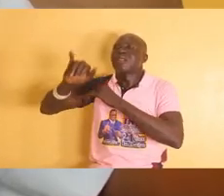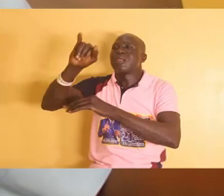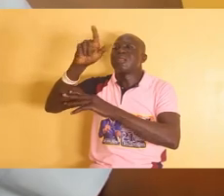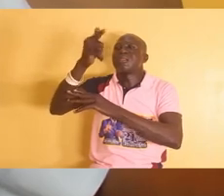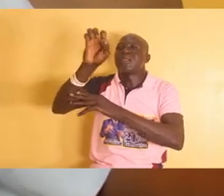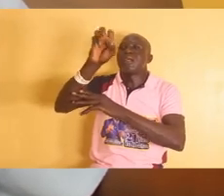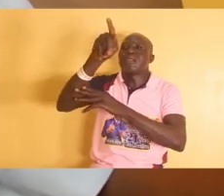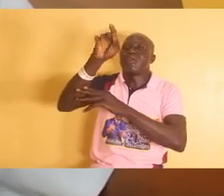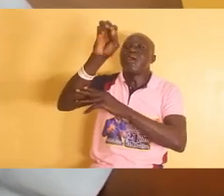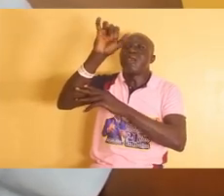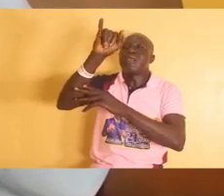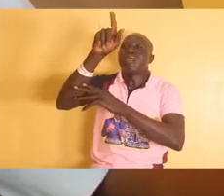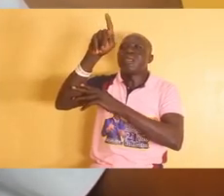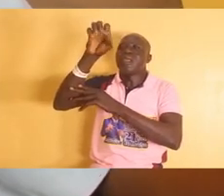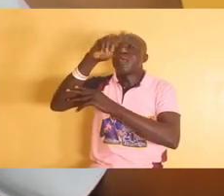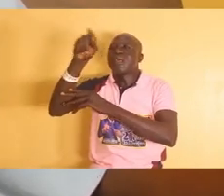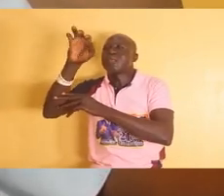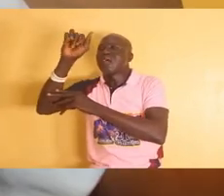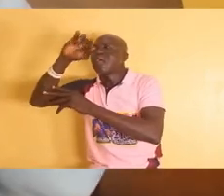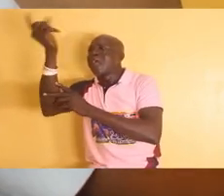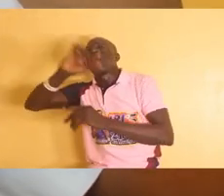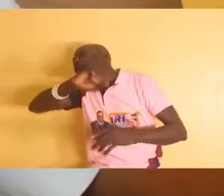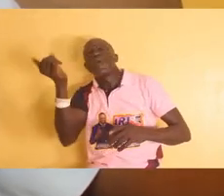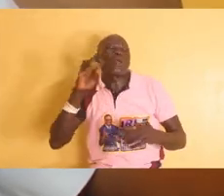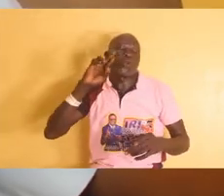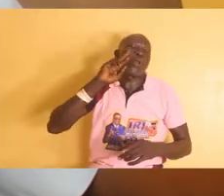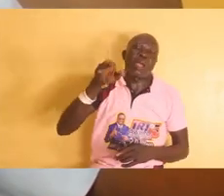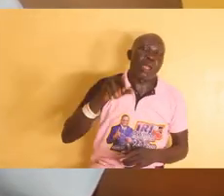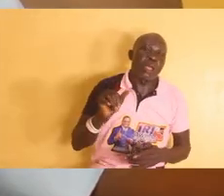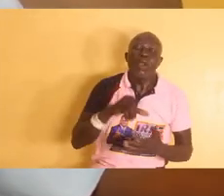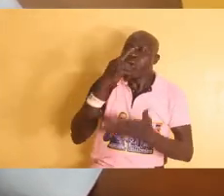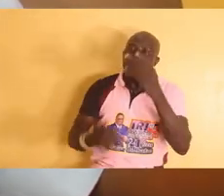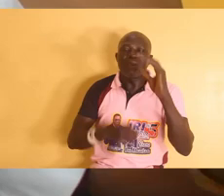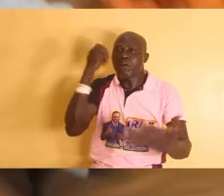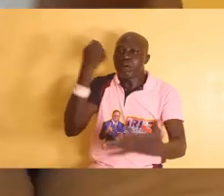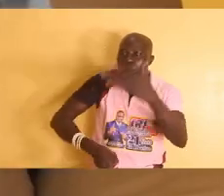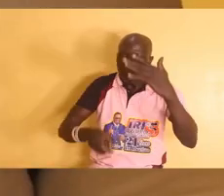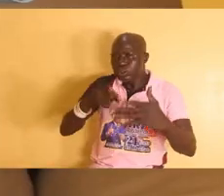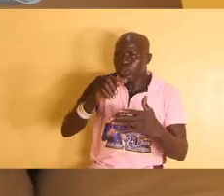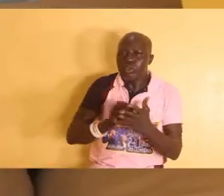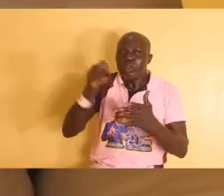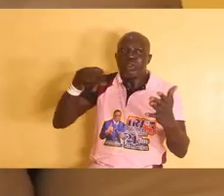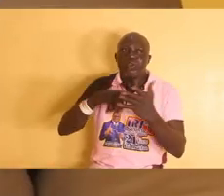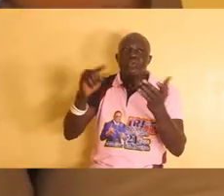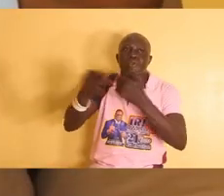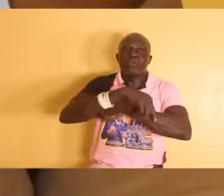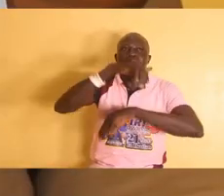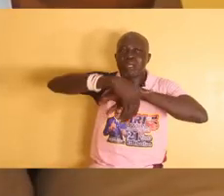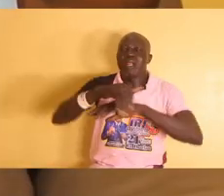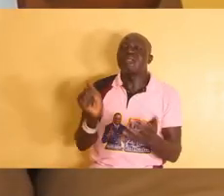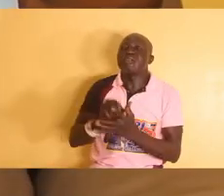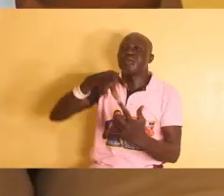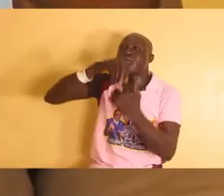you are in Gondo, you are in Kedja, you are in Mwewe, wherever you may be. Whatever will cause that to you tonight